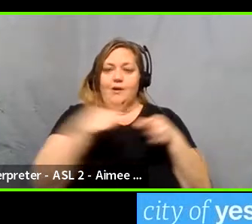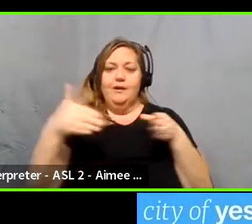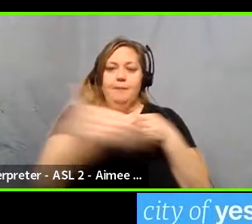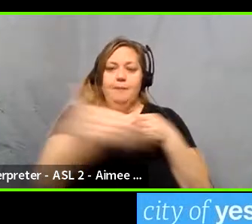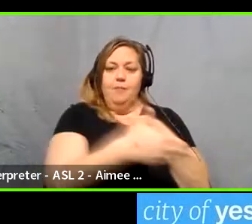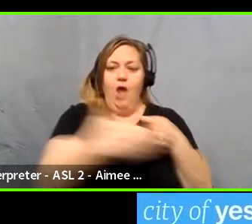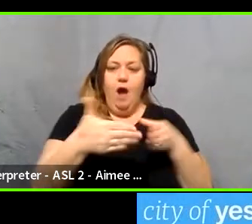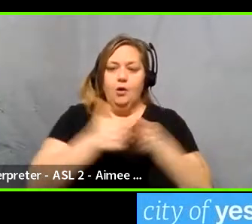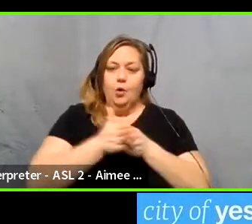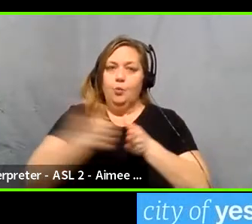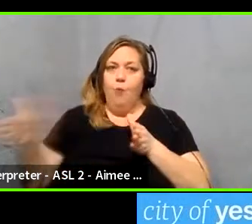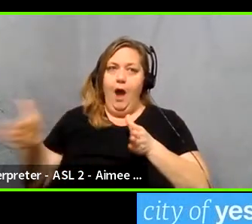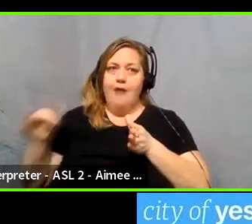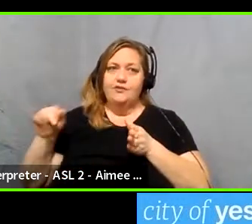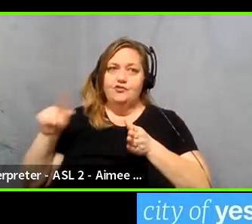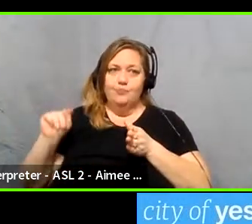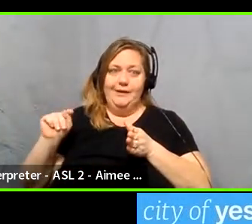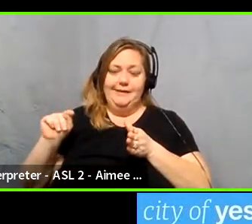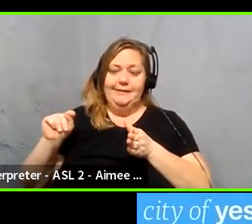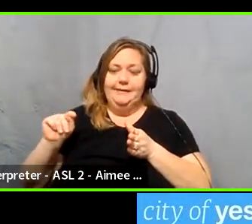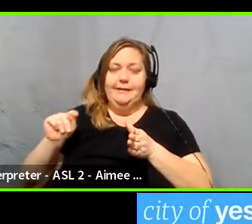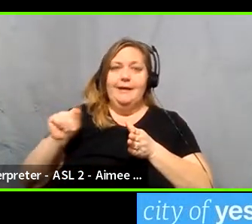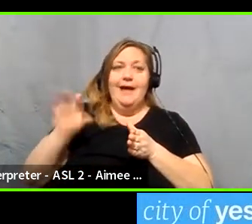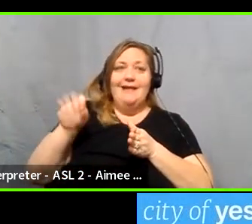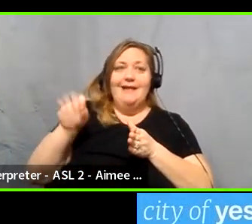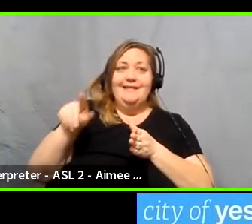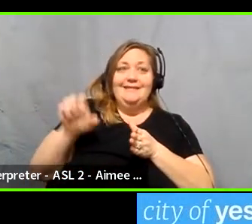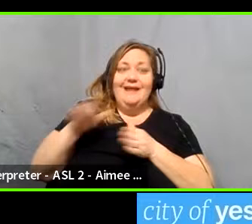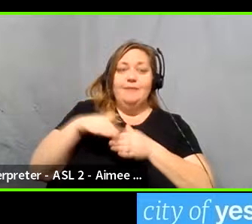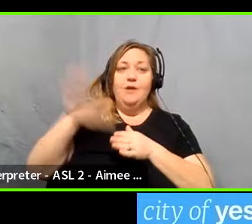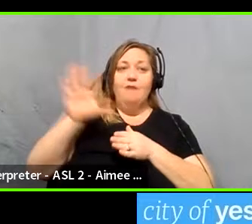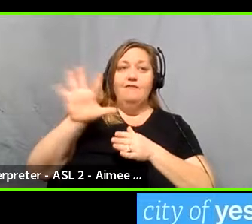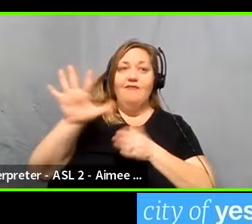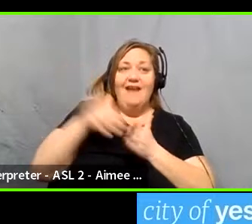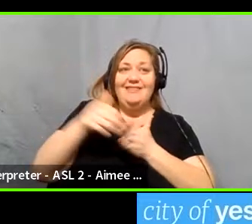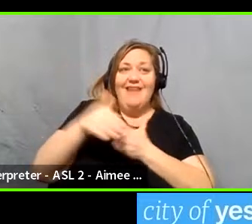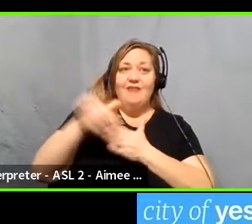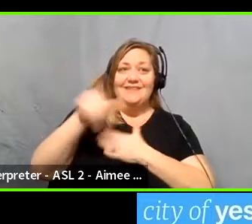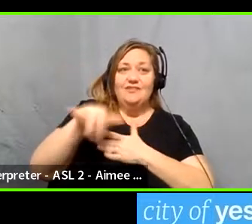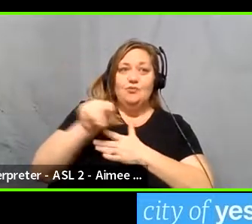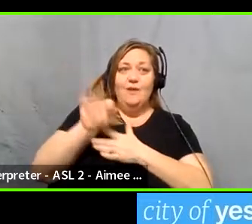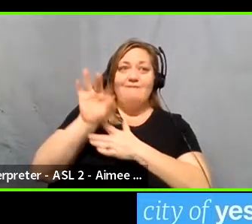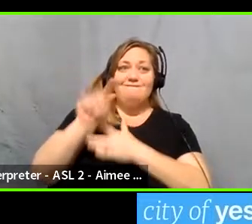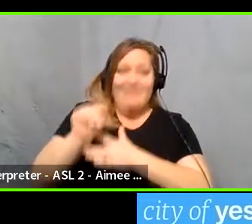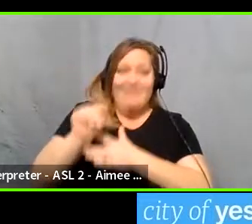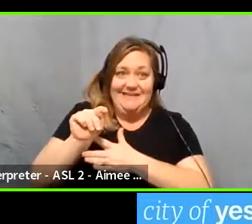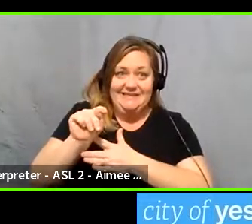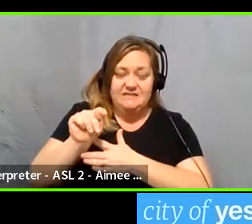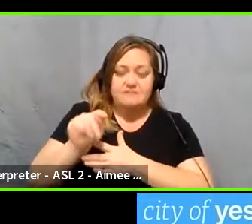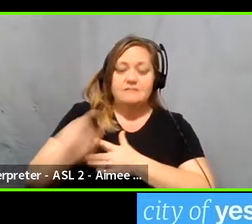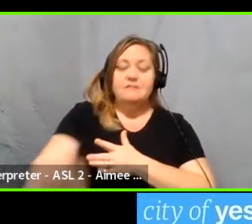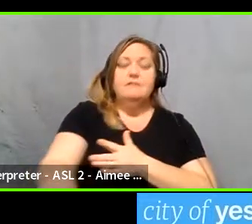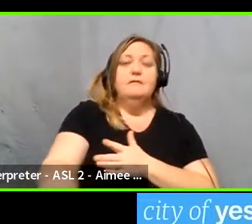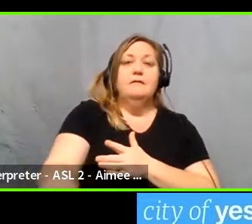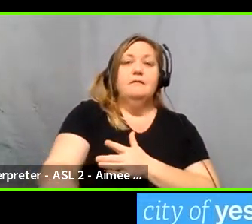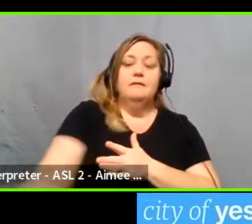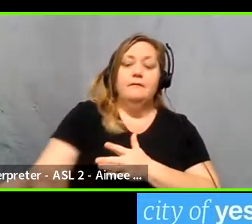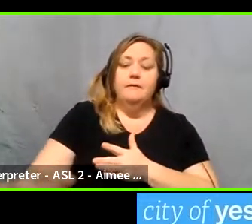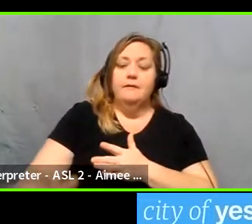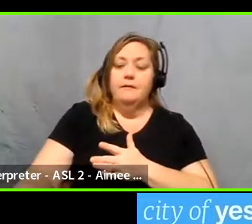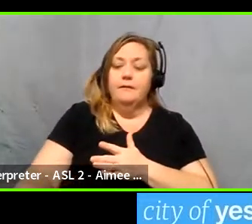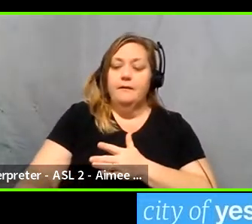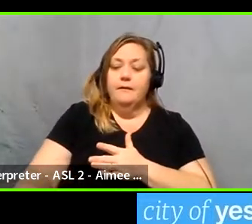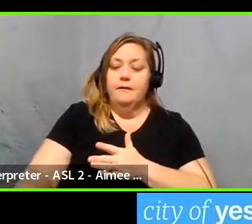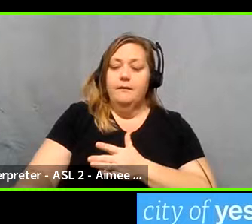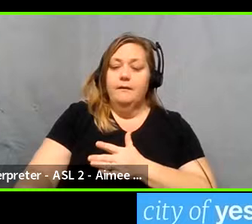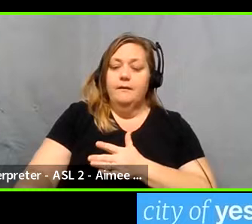on a wide street. And that the site has to be over 5,000 square feet. So this means that, you know, only certain